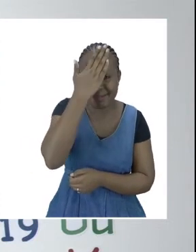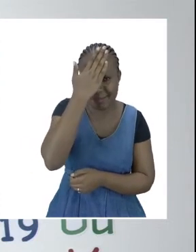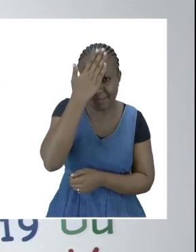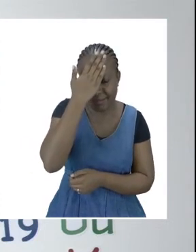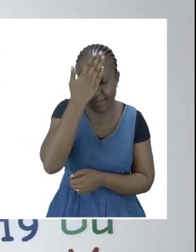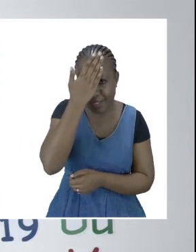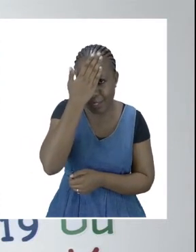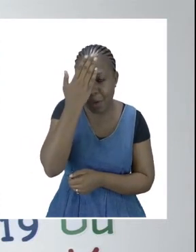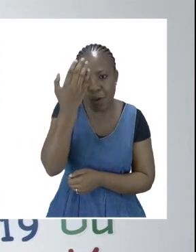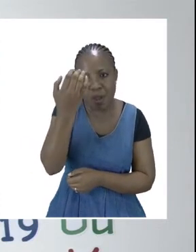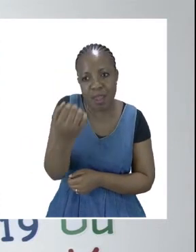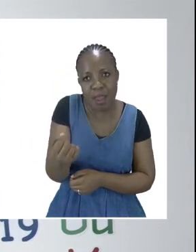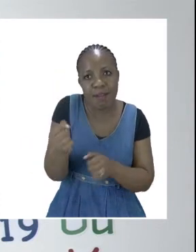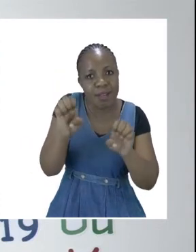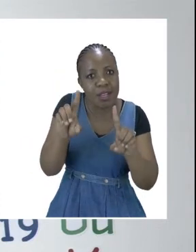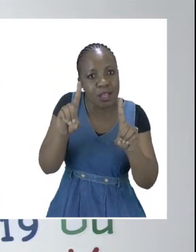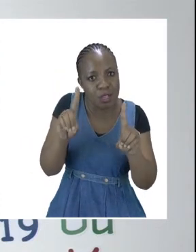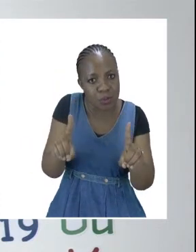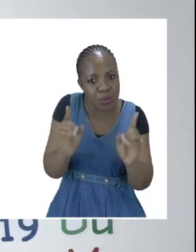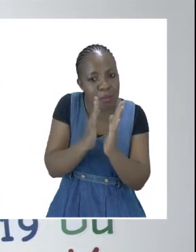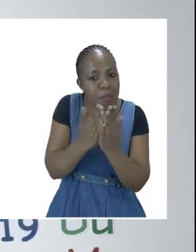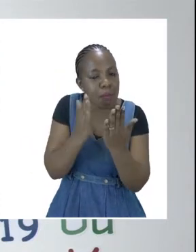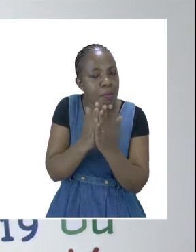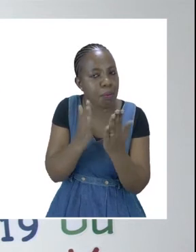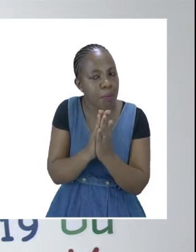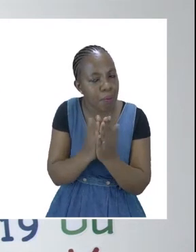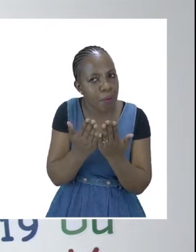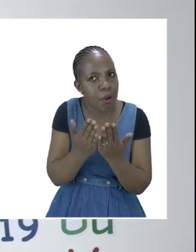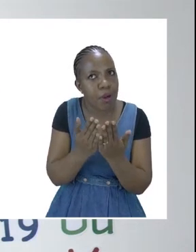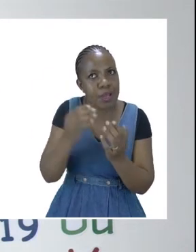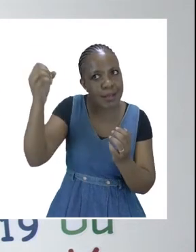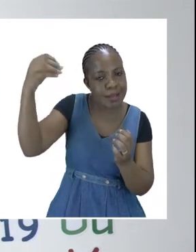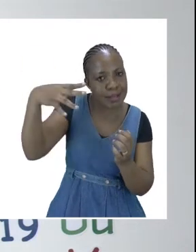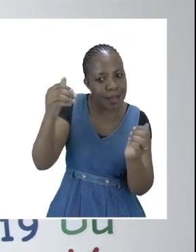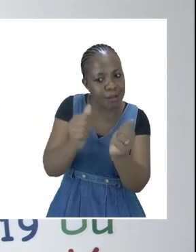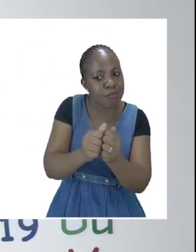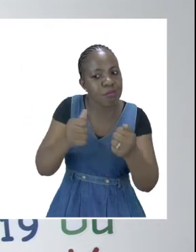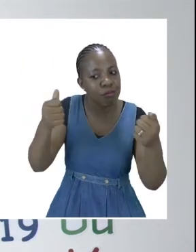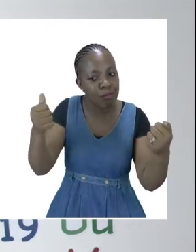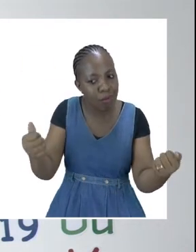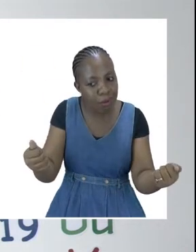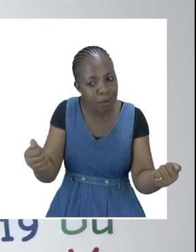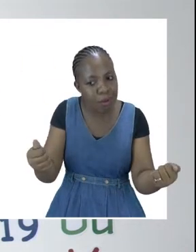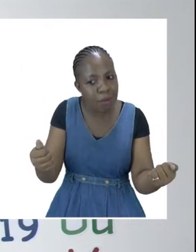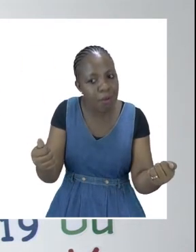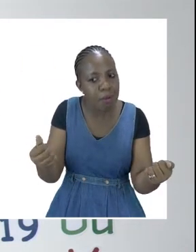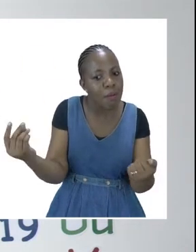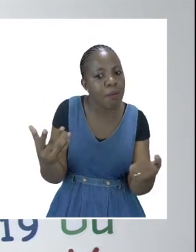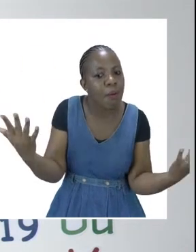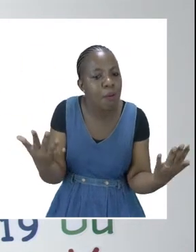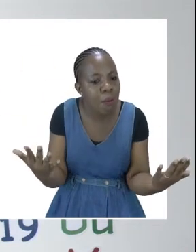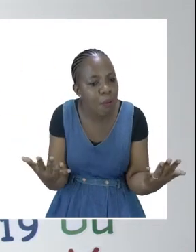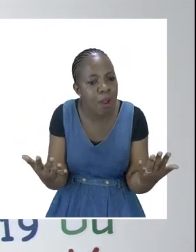booklet in our daily newspaper, street sales, or at your school every Monday